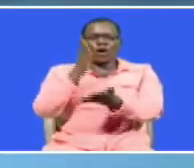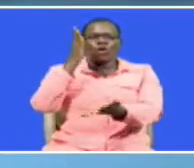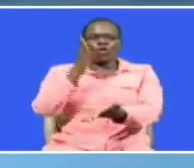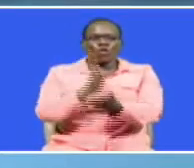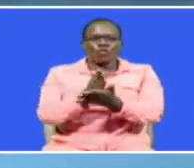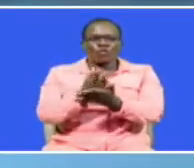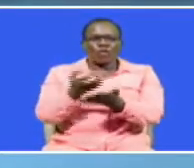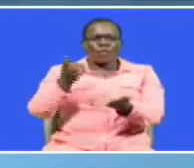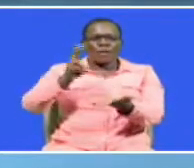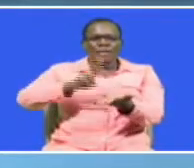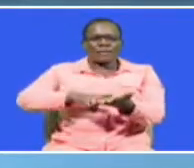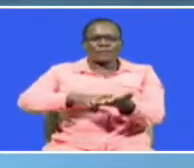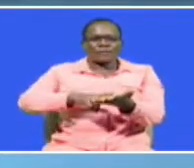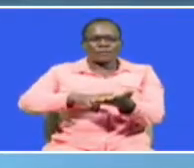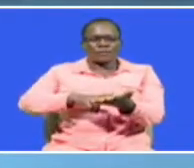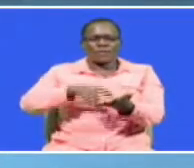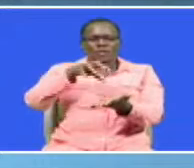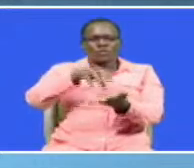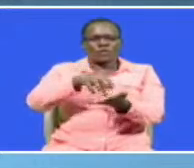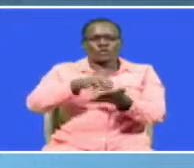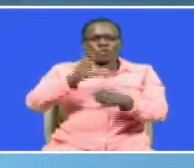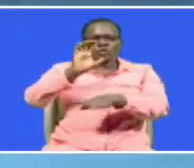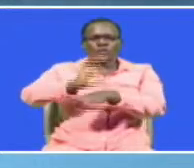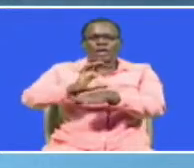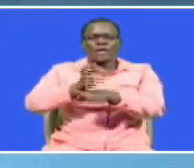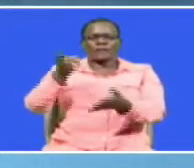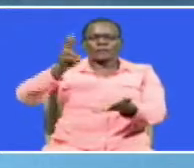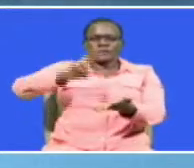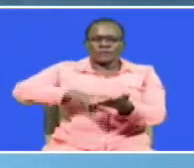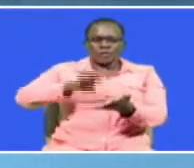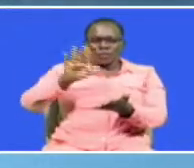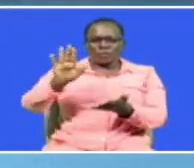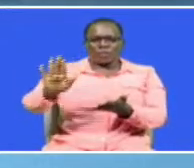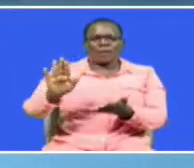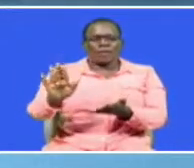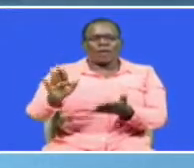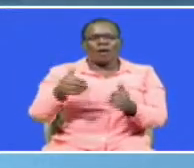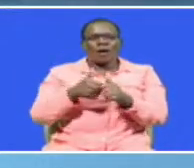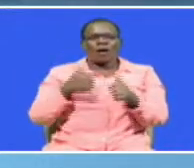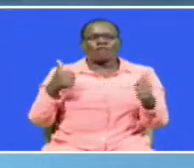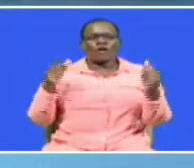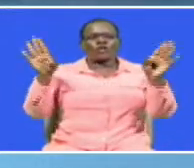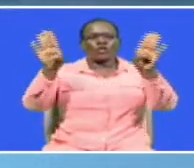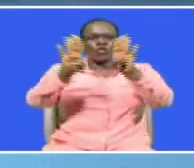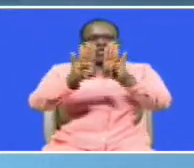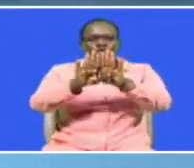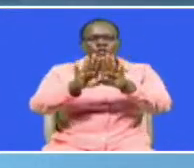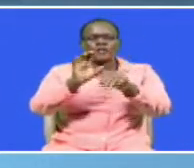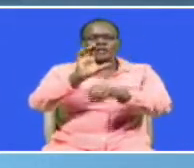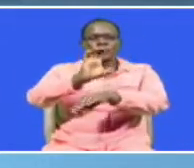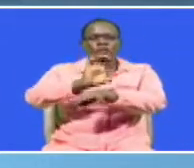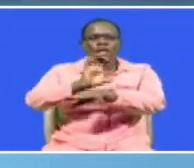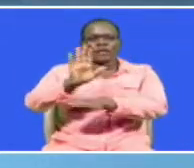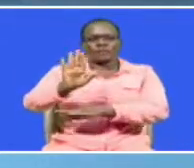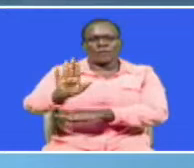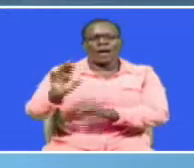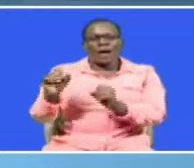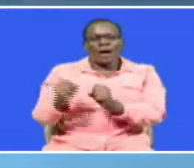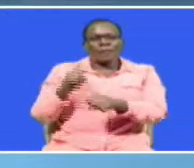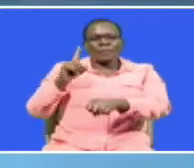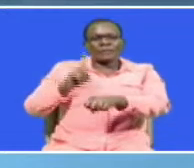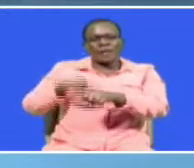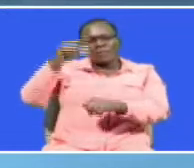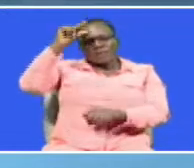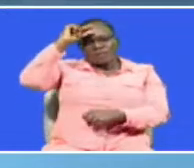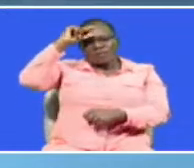confirmed with the registrar on the status of their church's registration to avoid closure of their institutions. This comes as